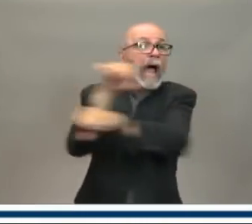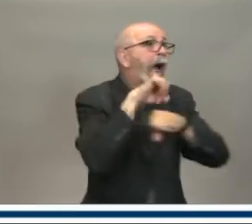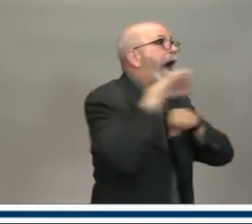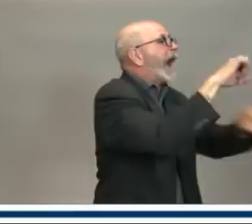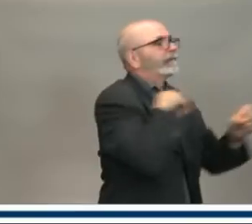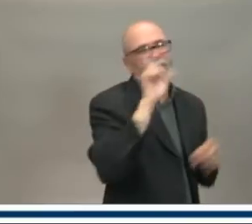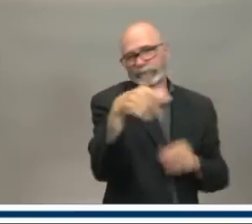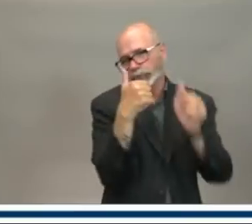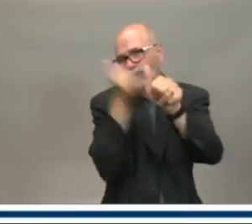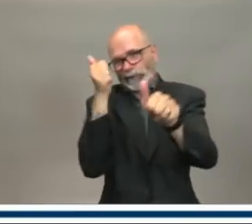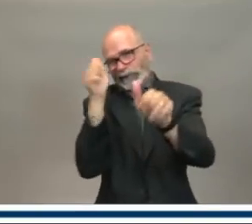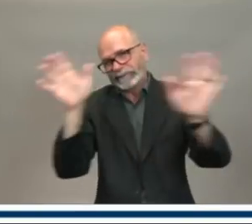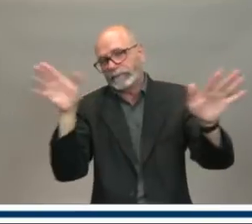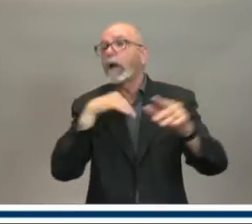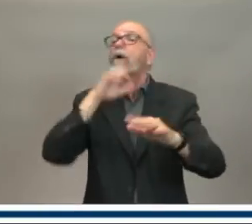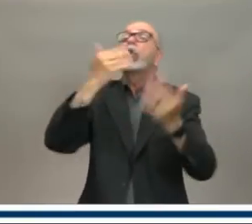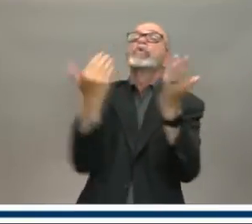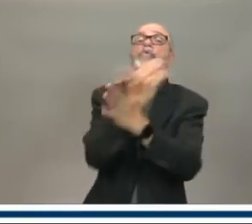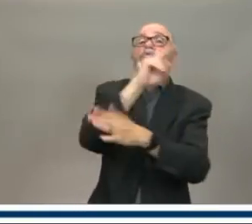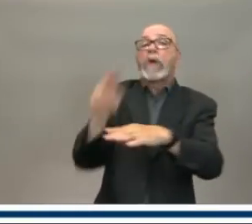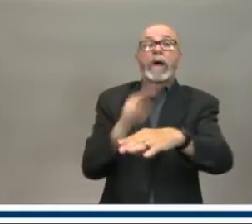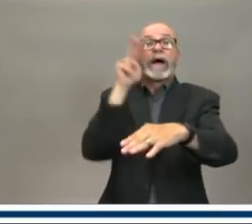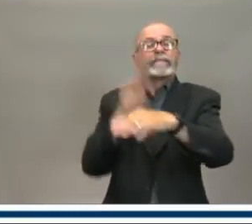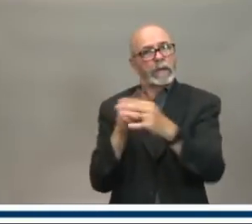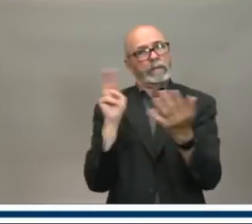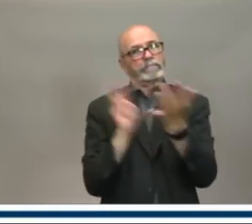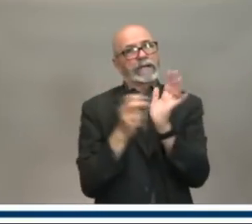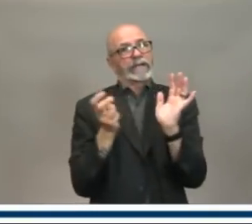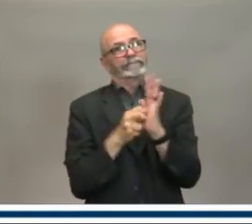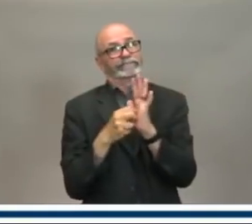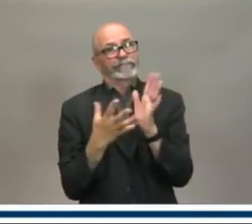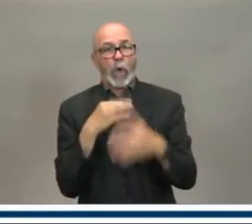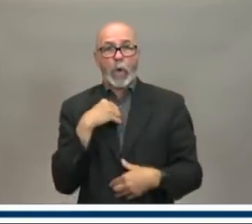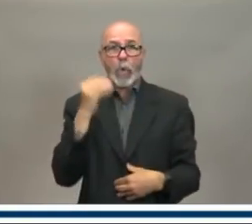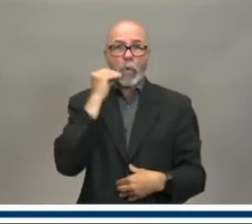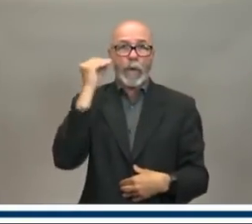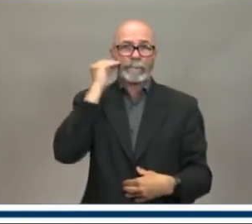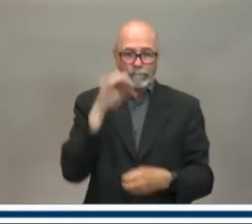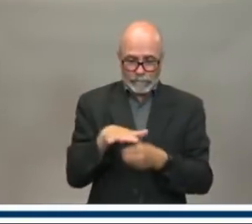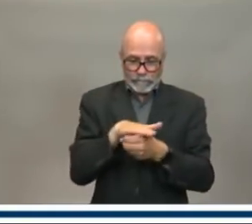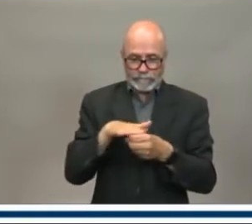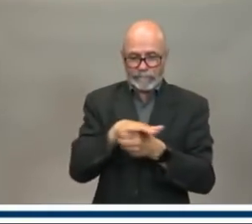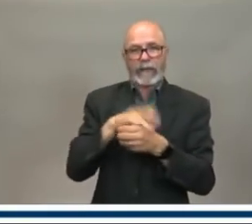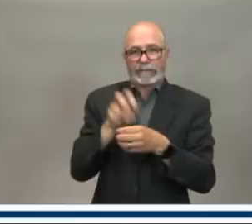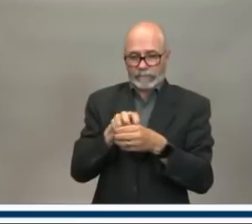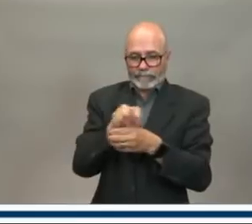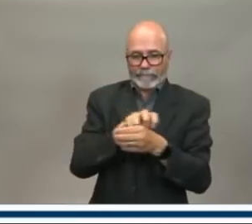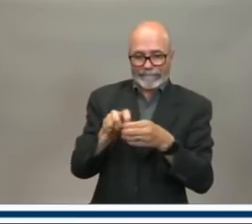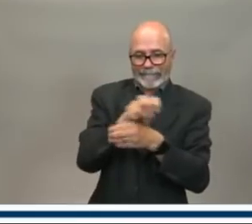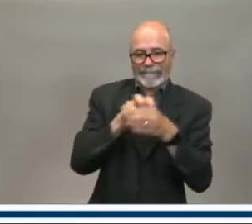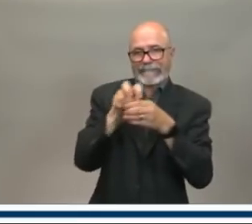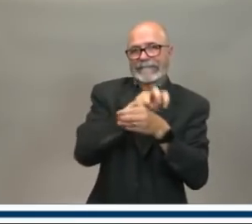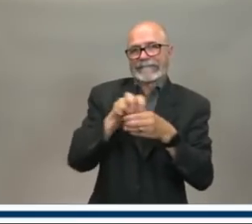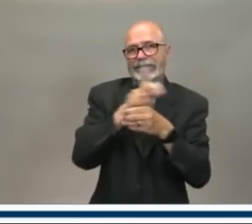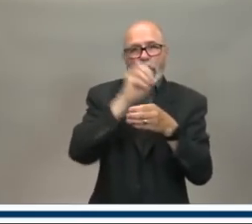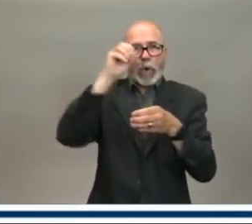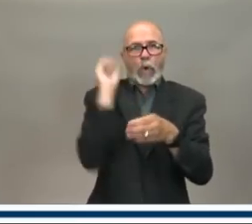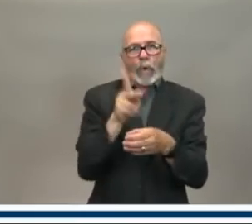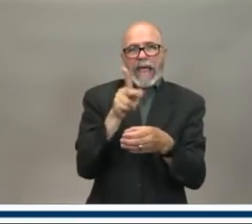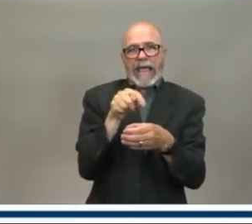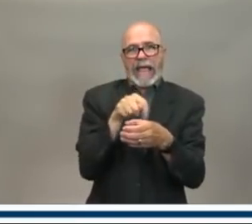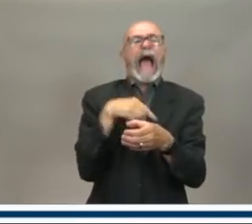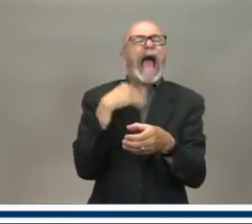to understand that if we are unwell, we need to stay home. And I recognize that there are lots and lots of barriers and that many